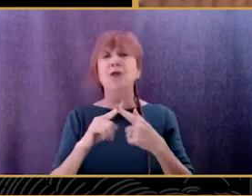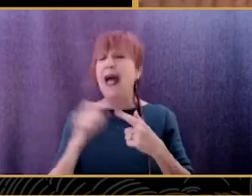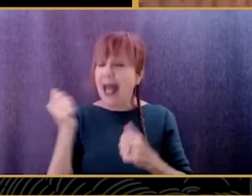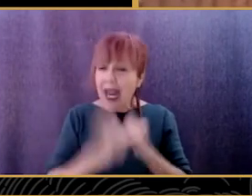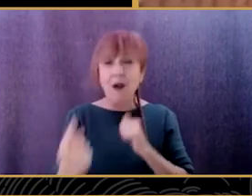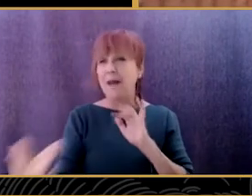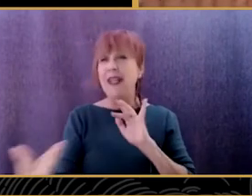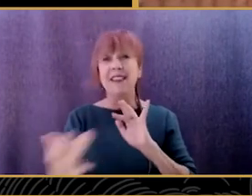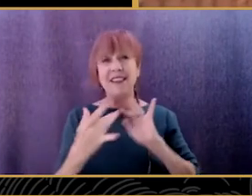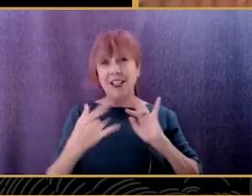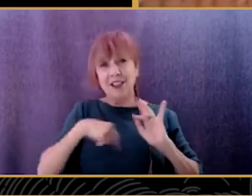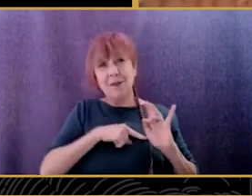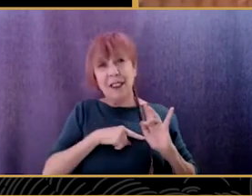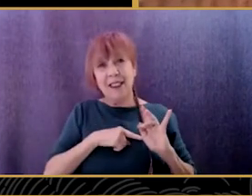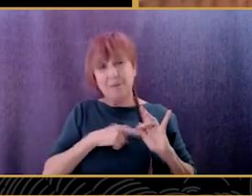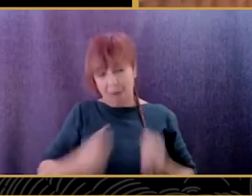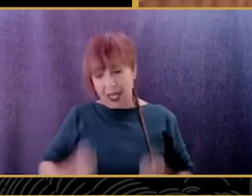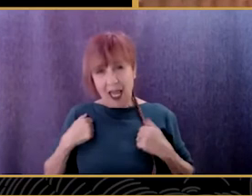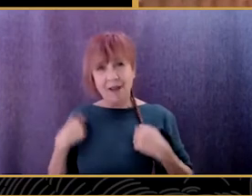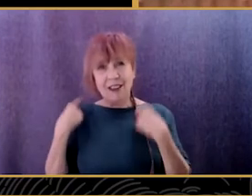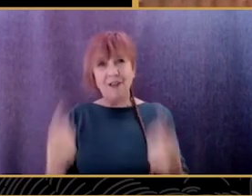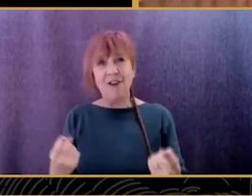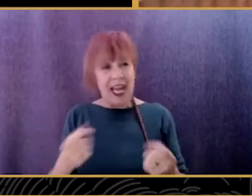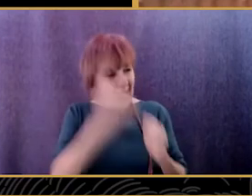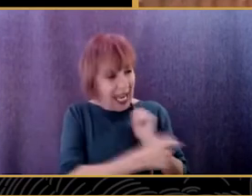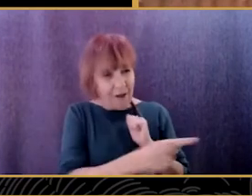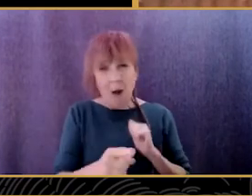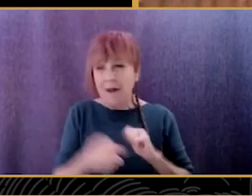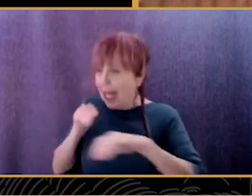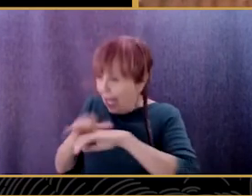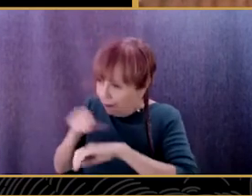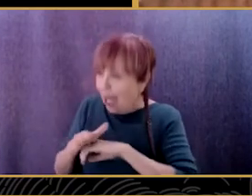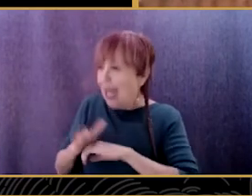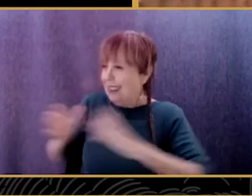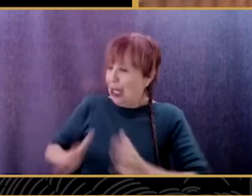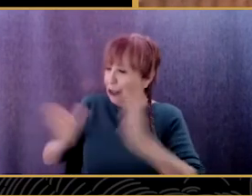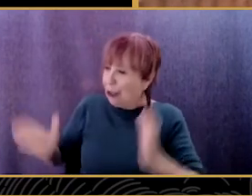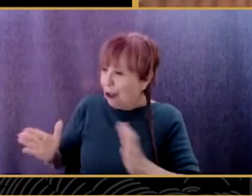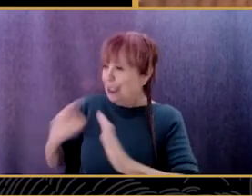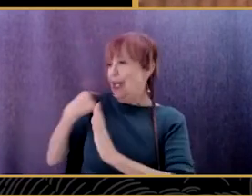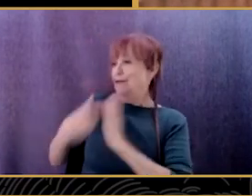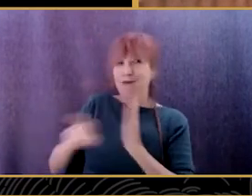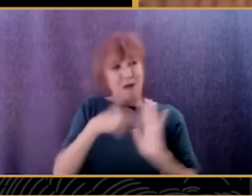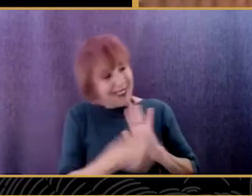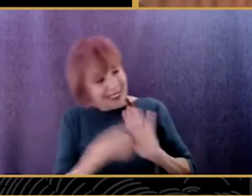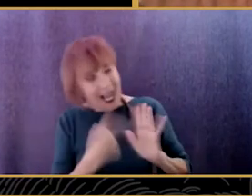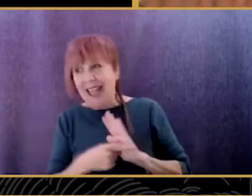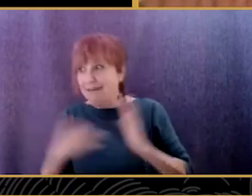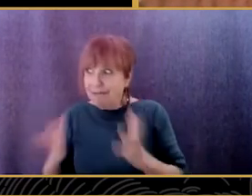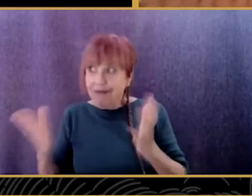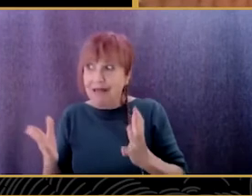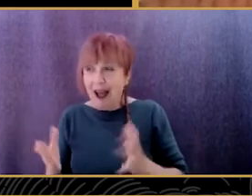Who's touched this lifetime so far Everyone who advised, encouraged, criticized, and cajoled me